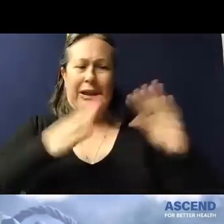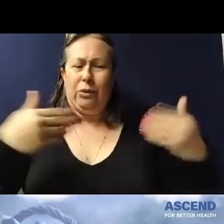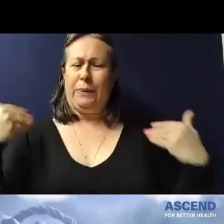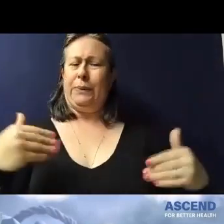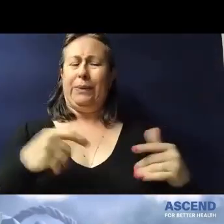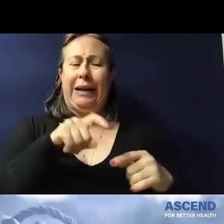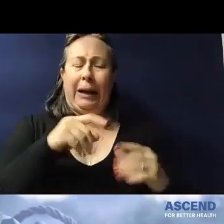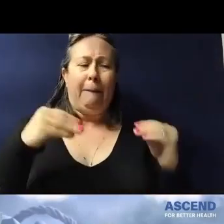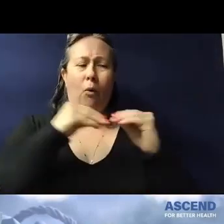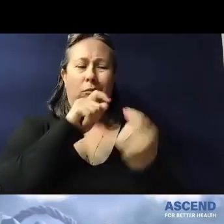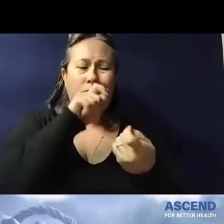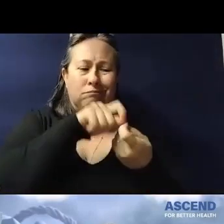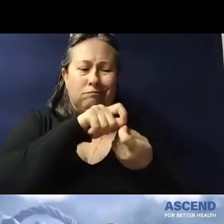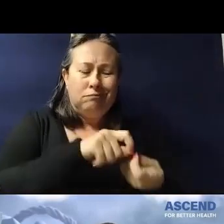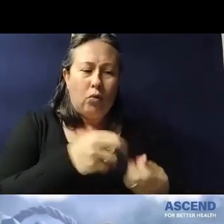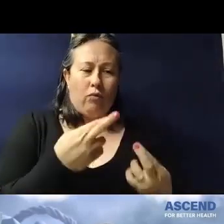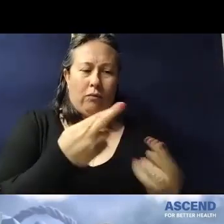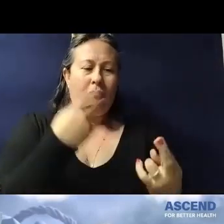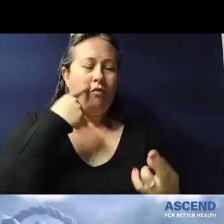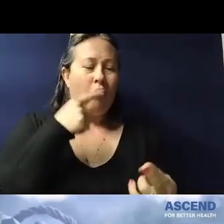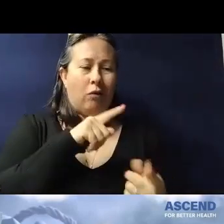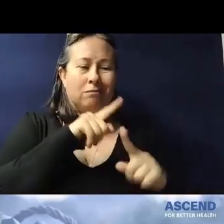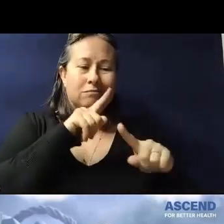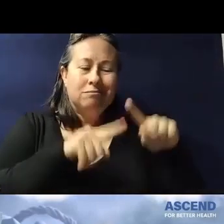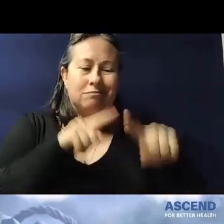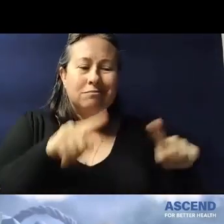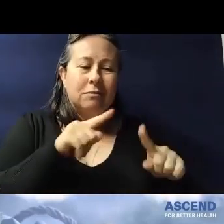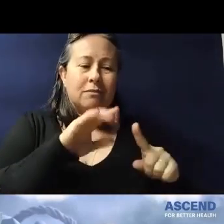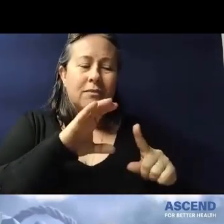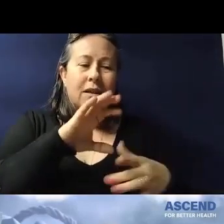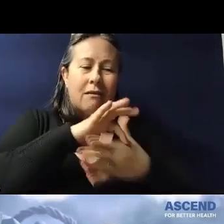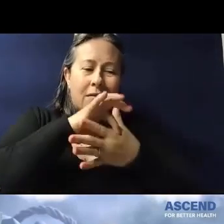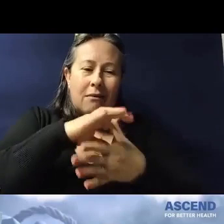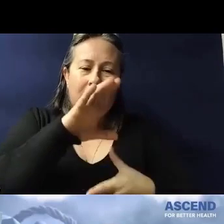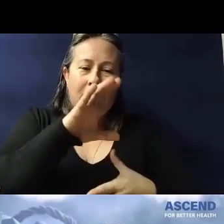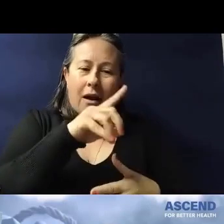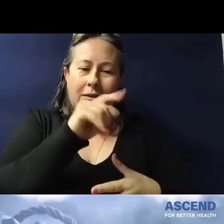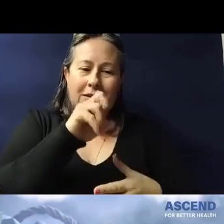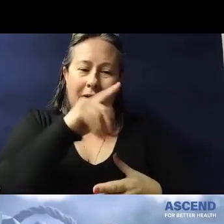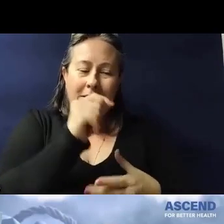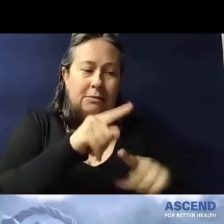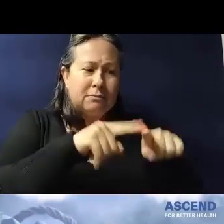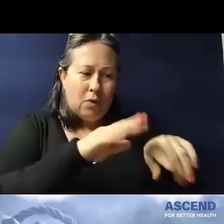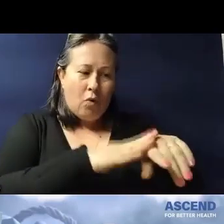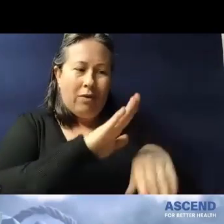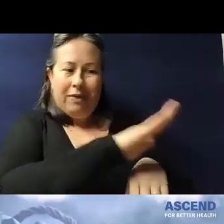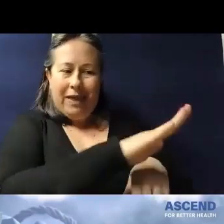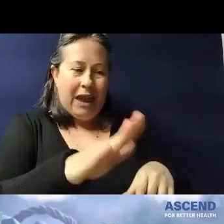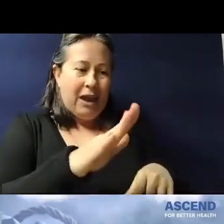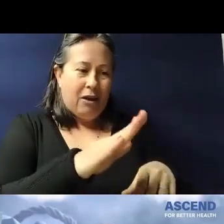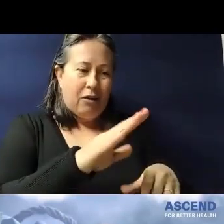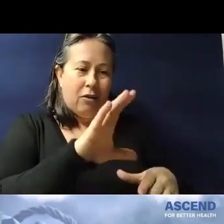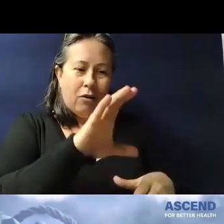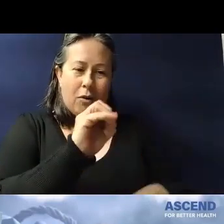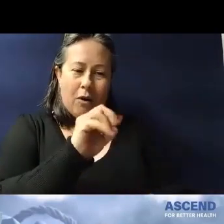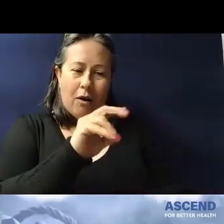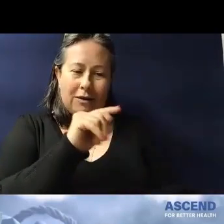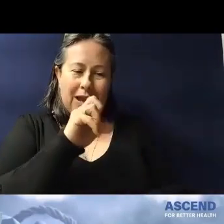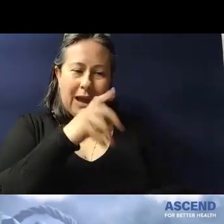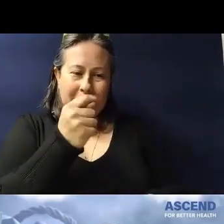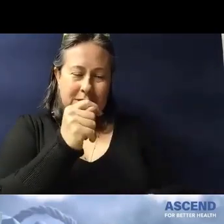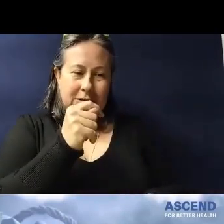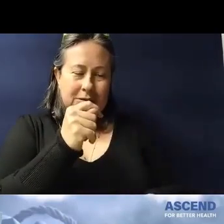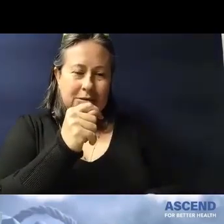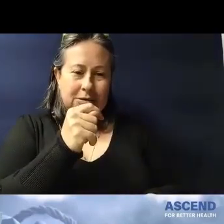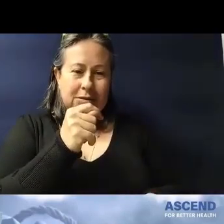precise recommendations for different contexts based on their cultural context for addressing inequities and health